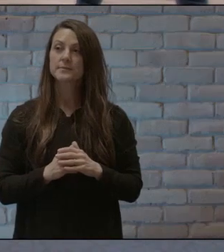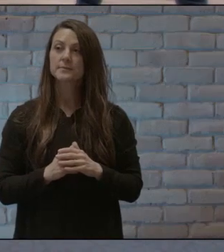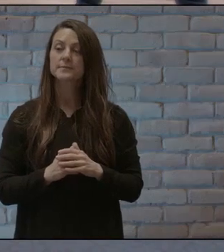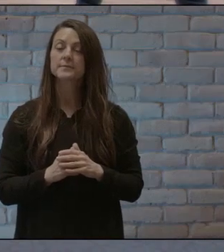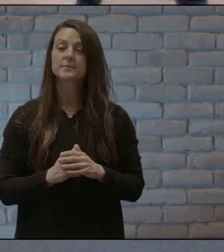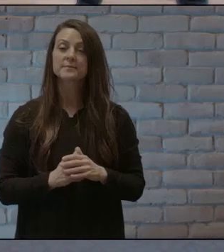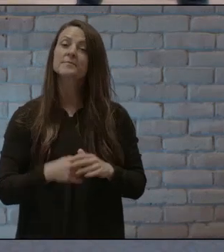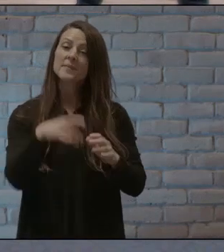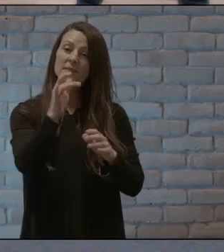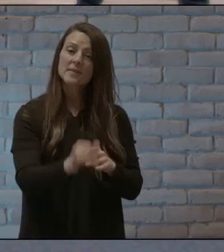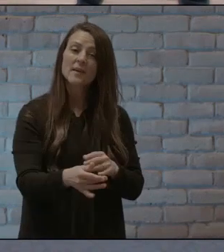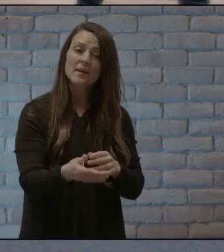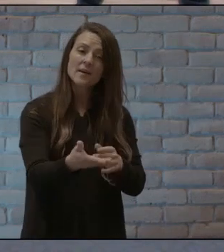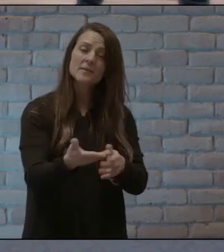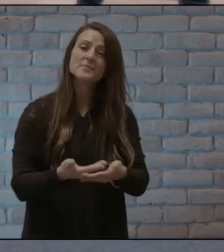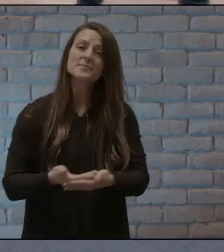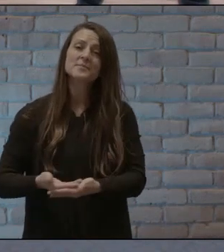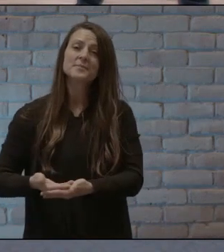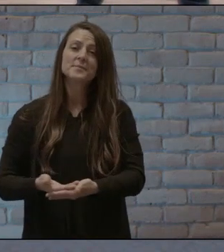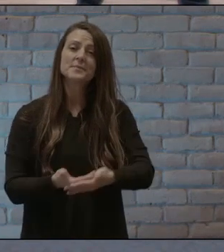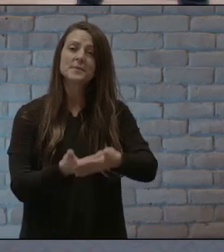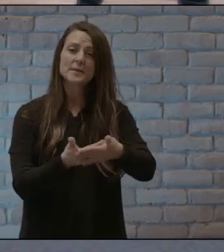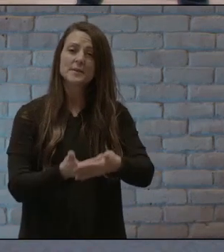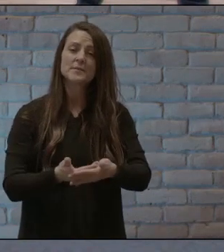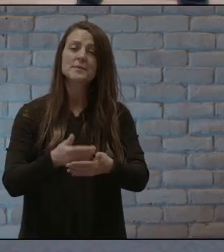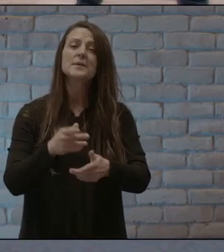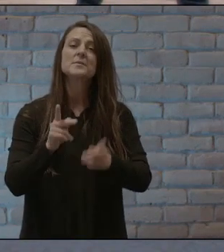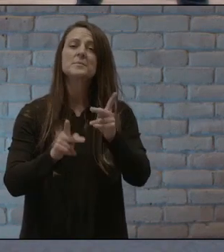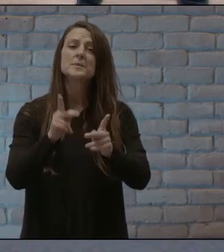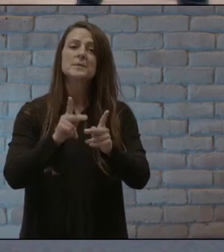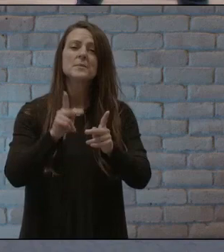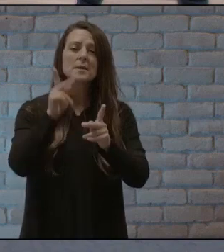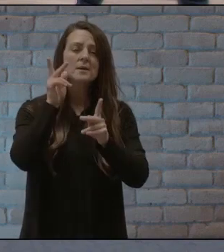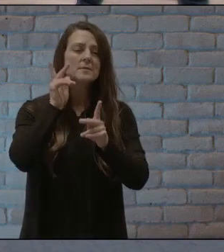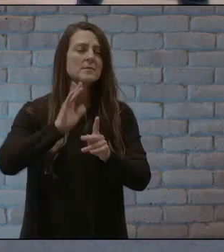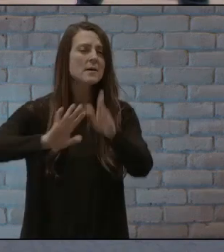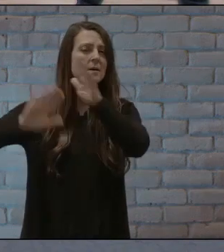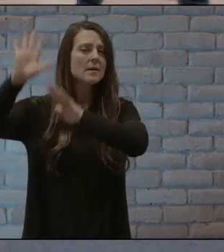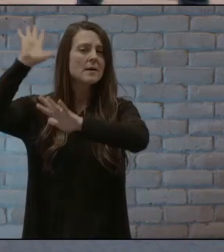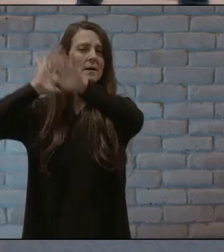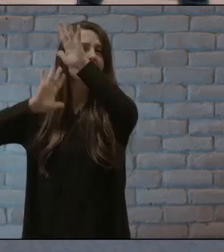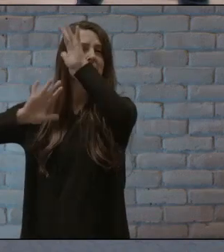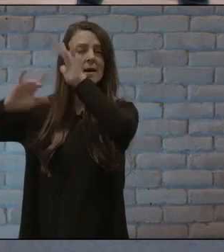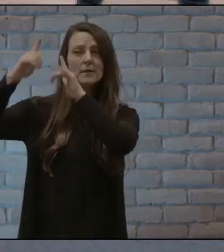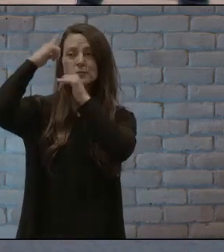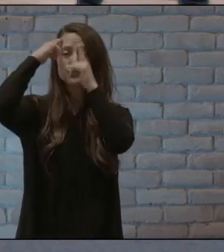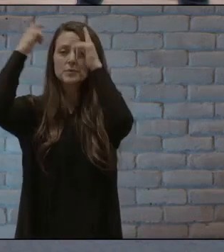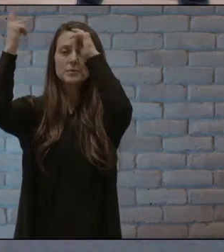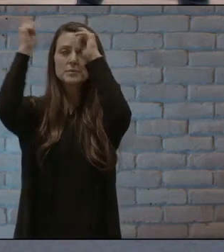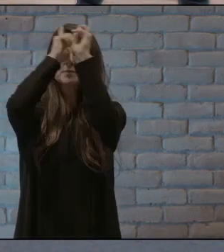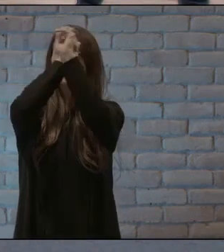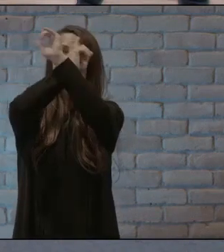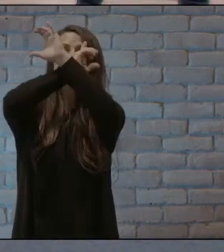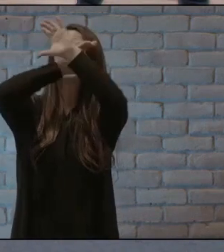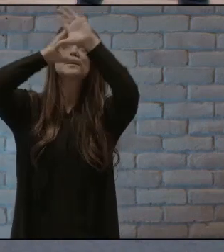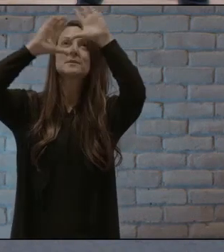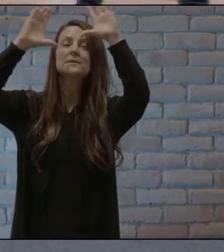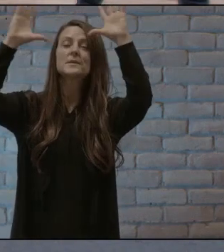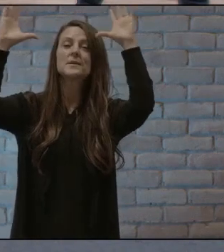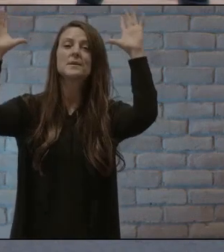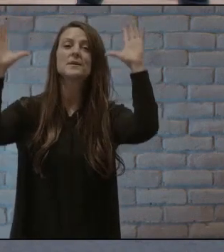This is he who sees of all time, chanted out